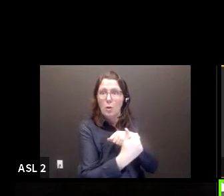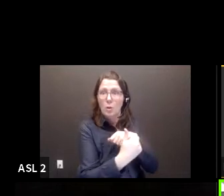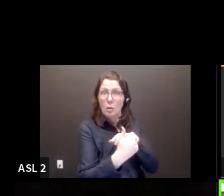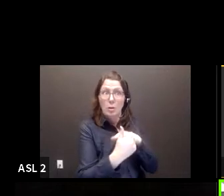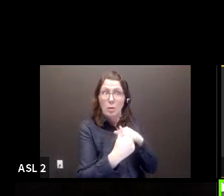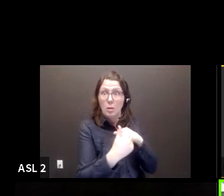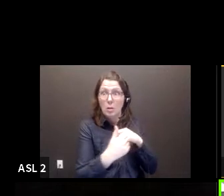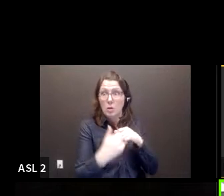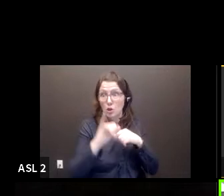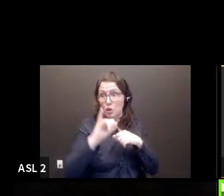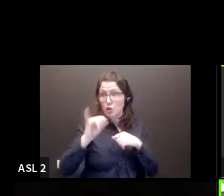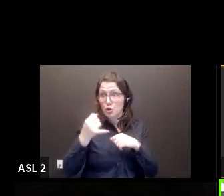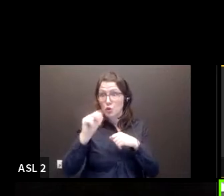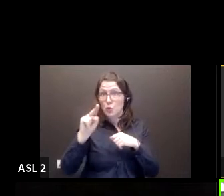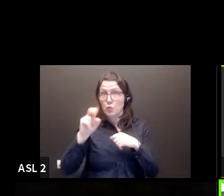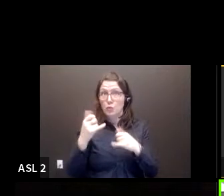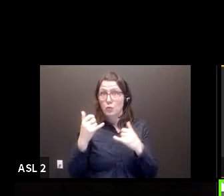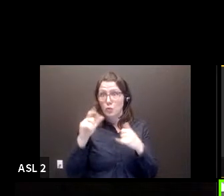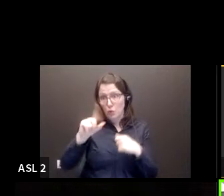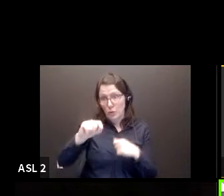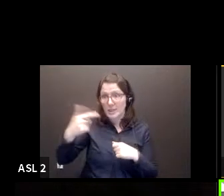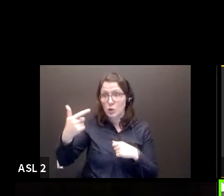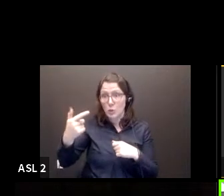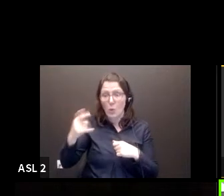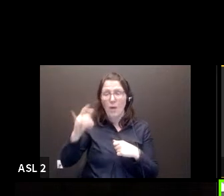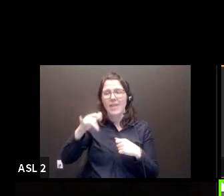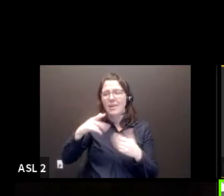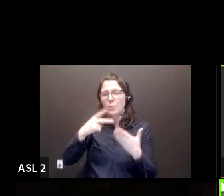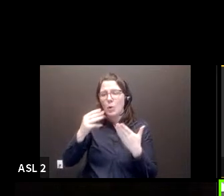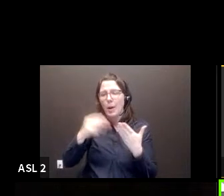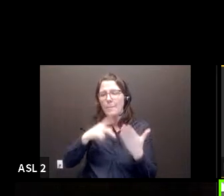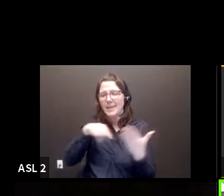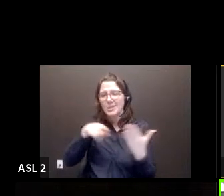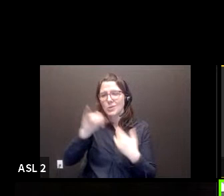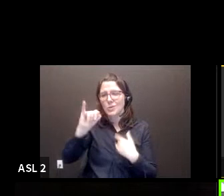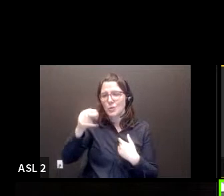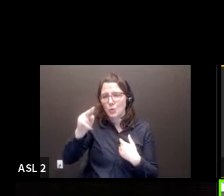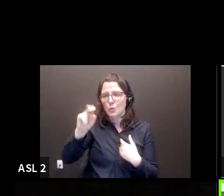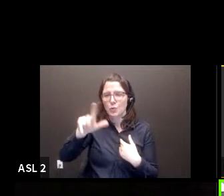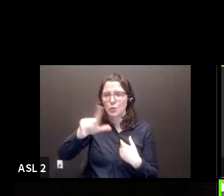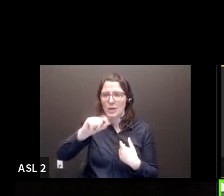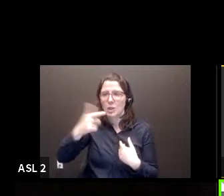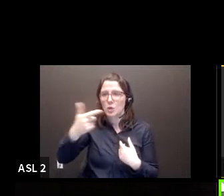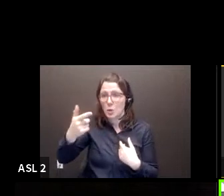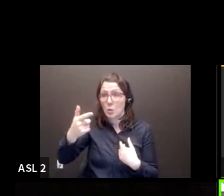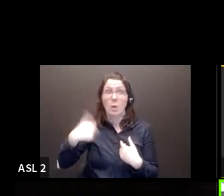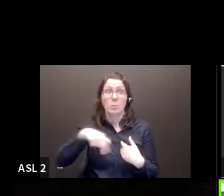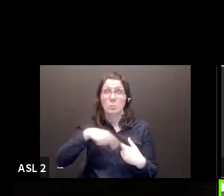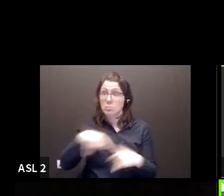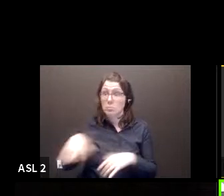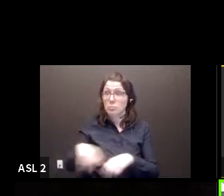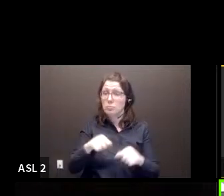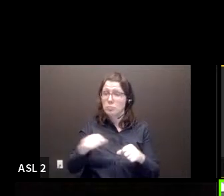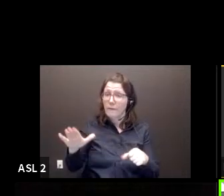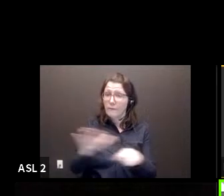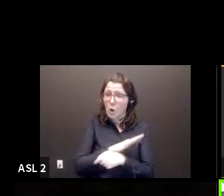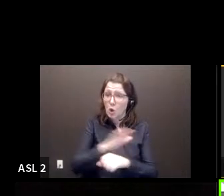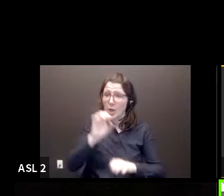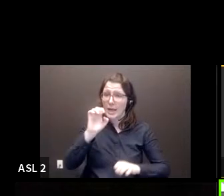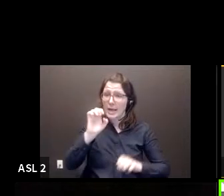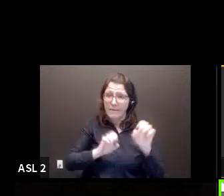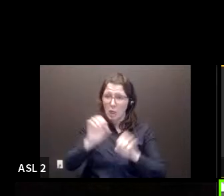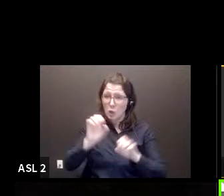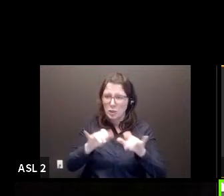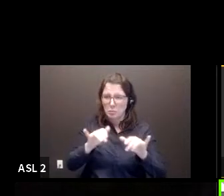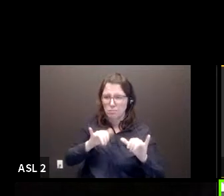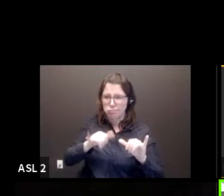guess june of this year when the program was cancelled if you're asking whether or not we've done a full evaluation of what's transpired since the